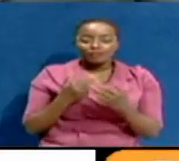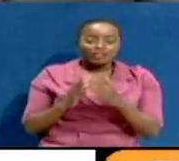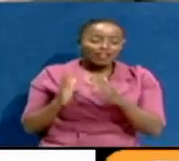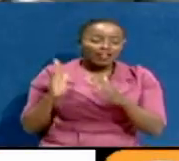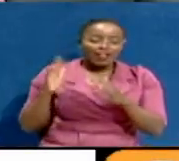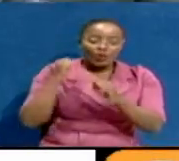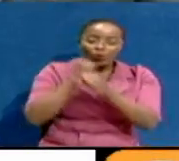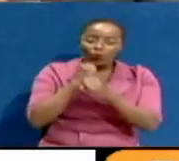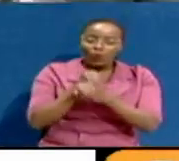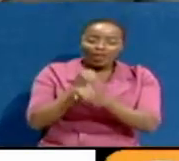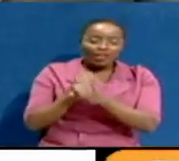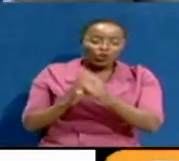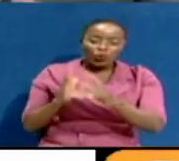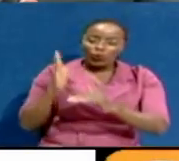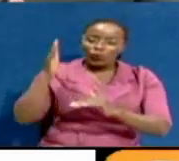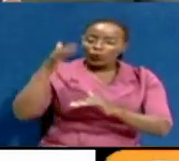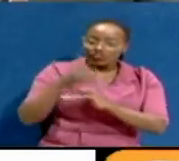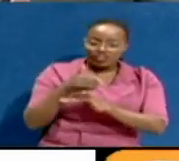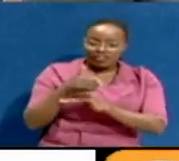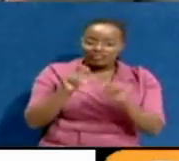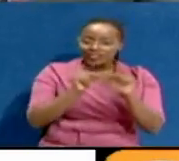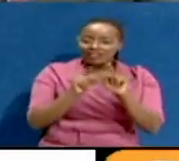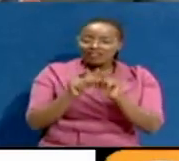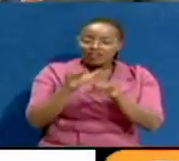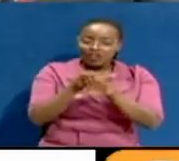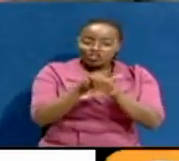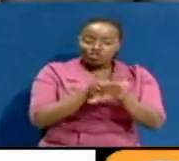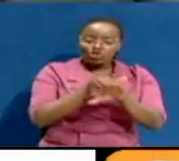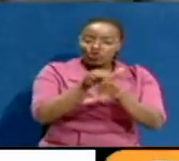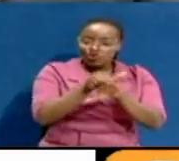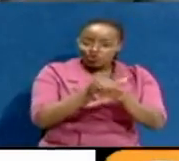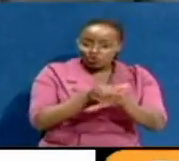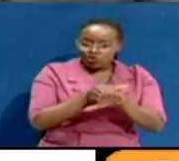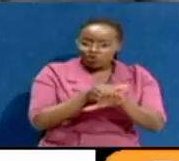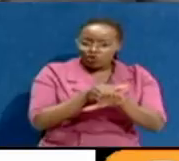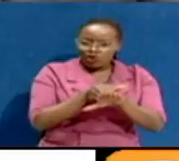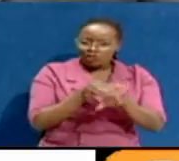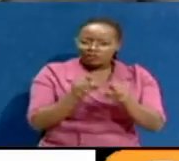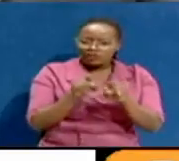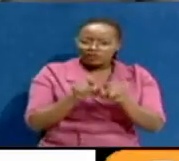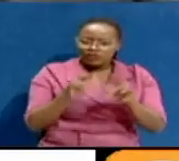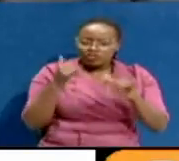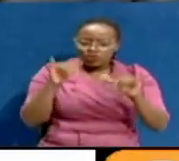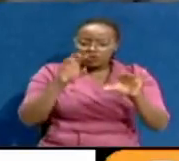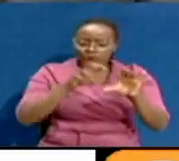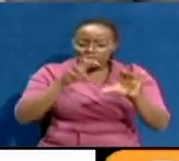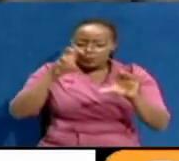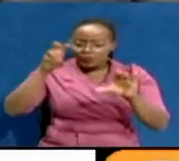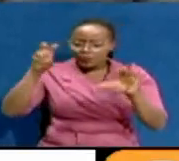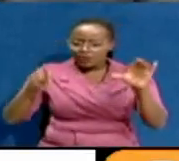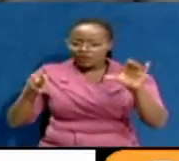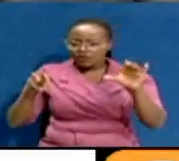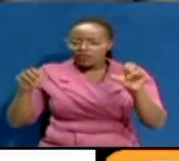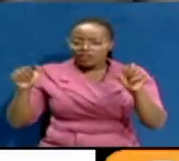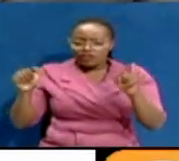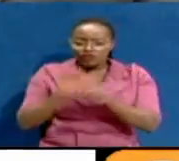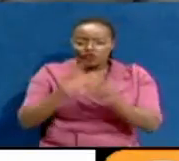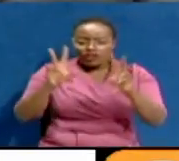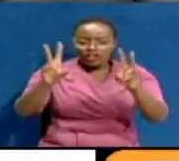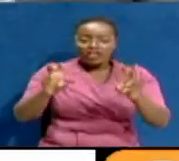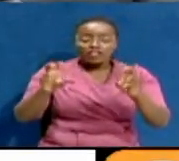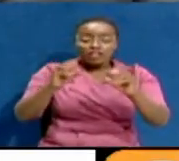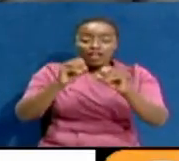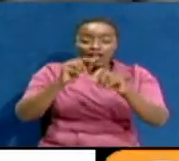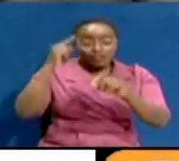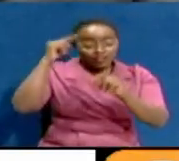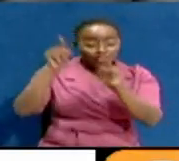So we're going to have to, I think it's going to be a slow sort of stepping out of the whole thing. I think if we